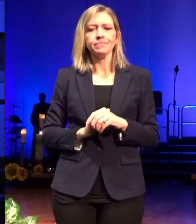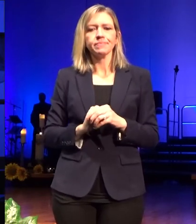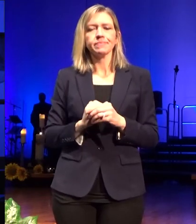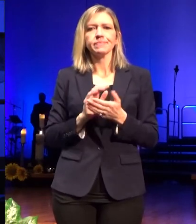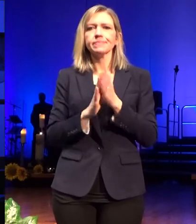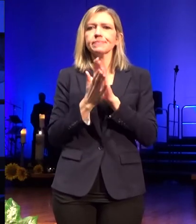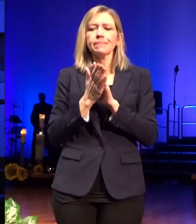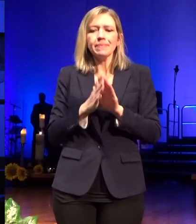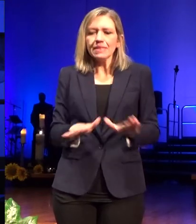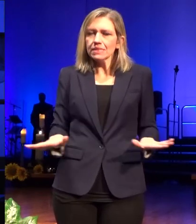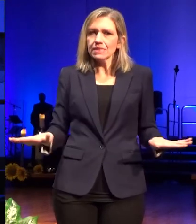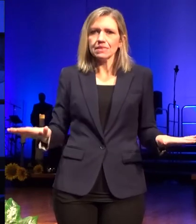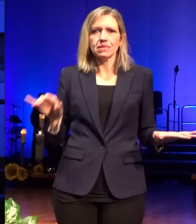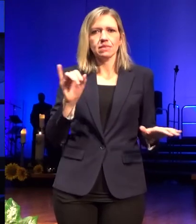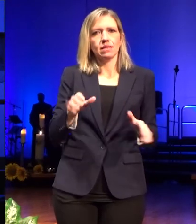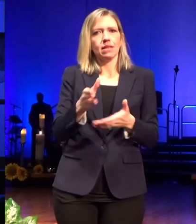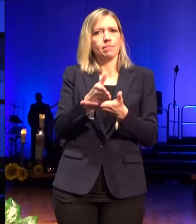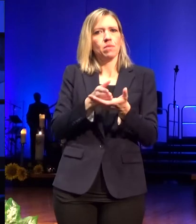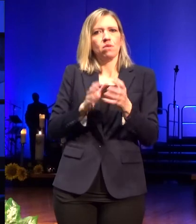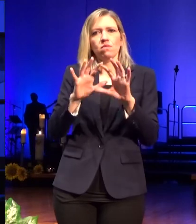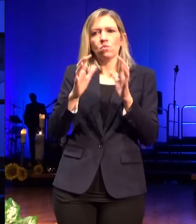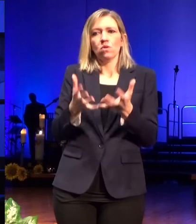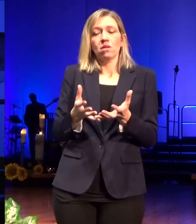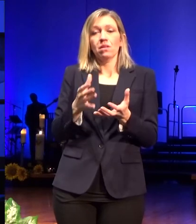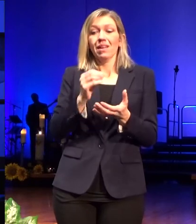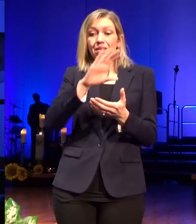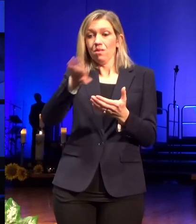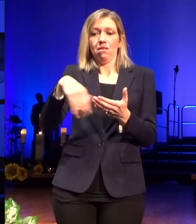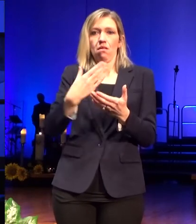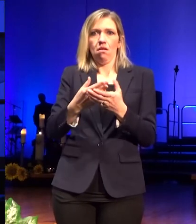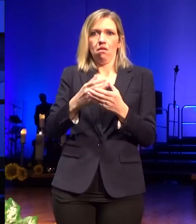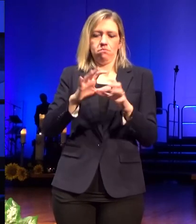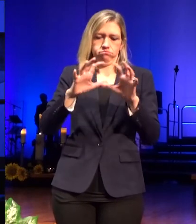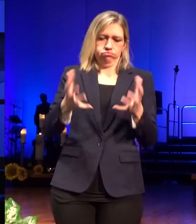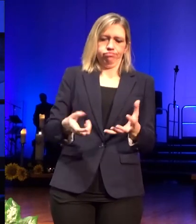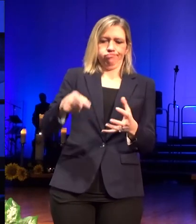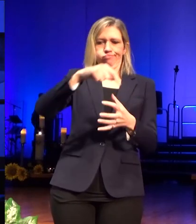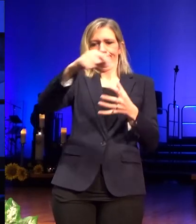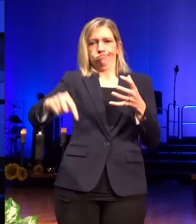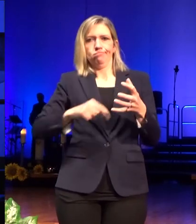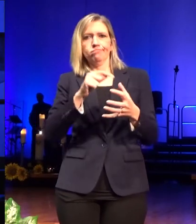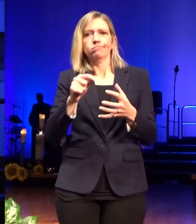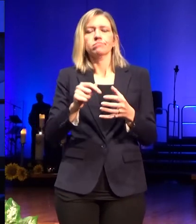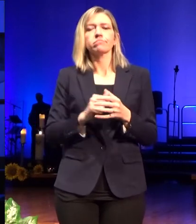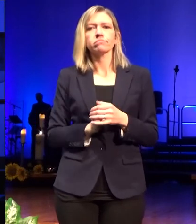May peace break out in that part of the world and in all parts of the world.